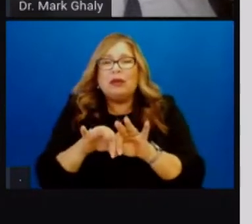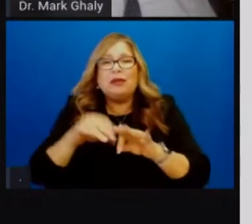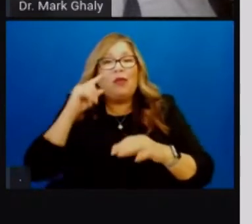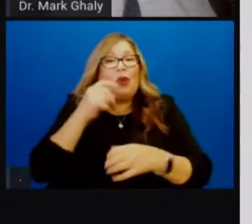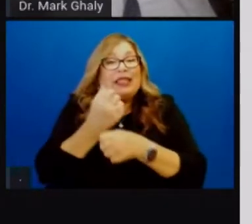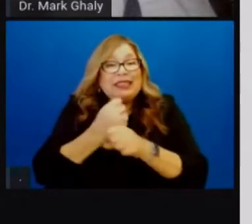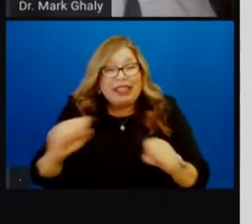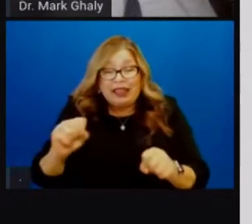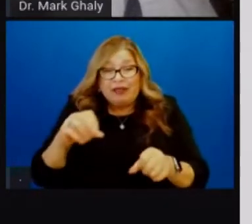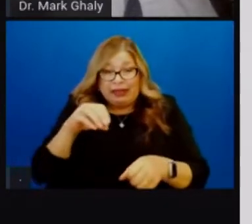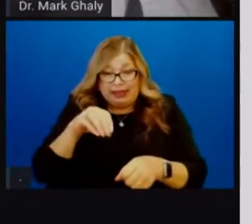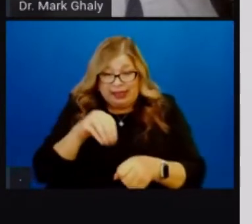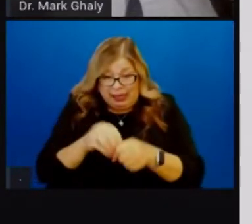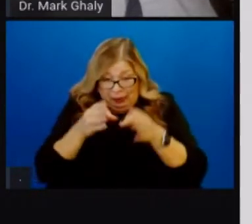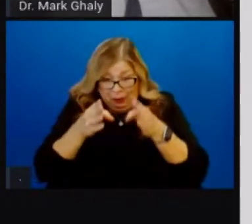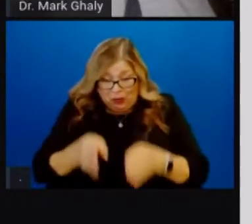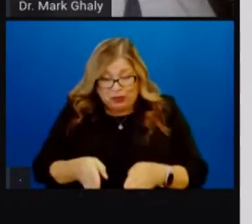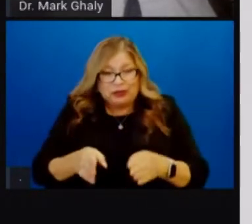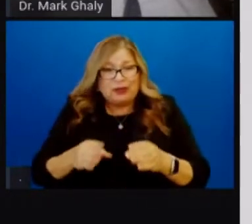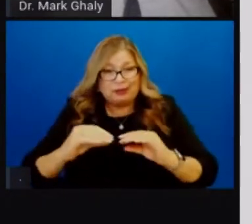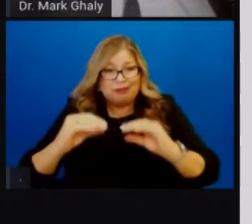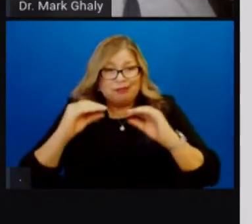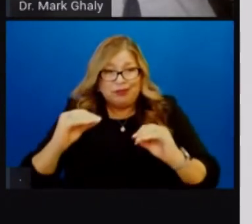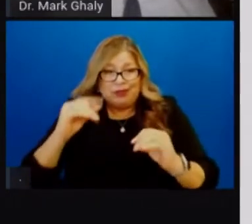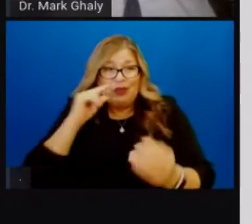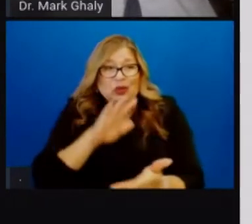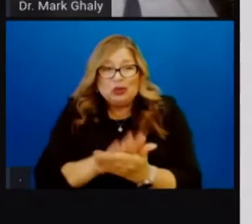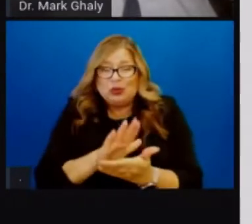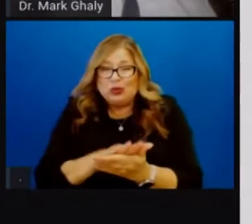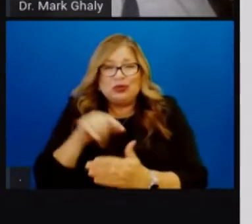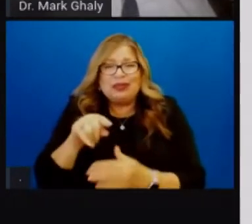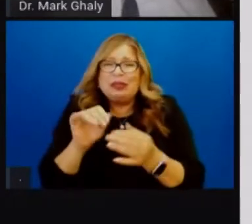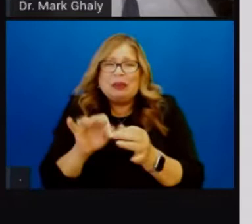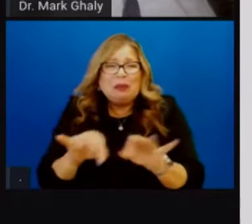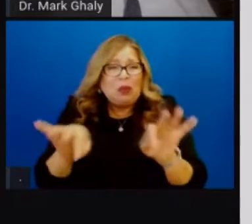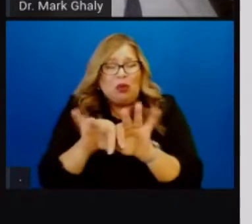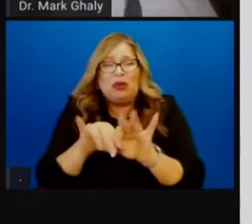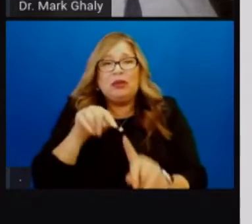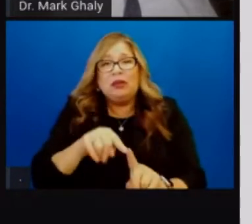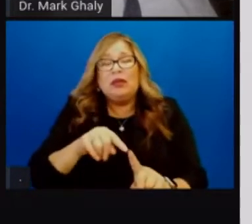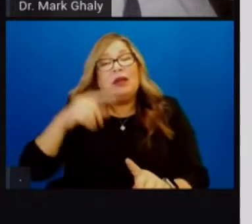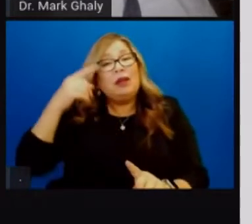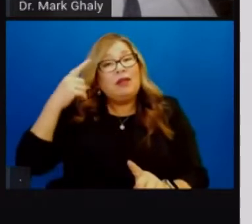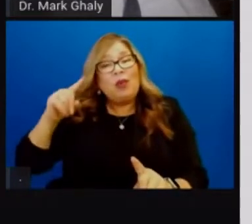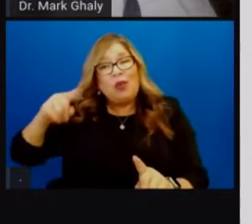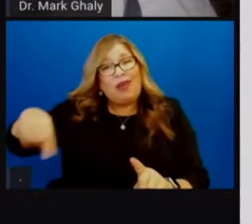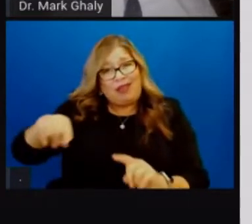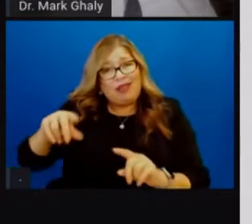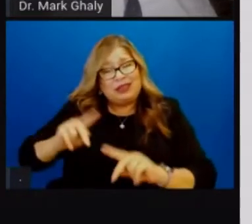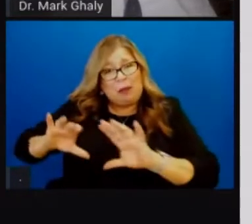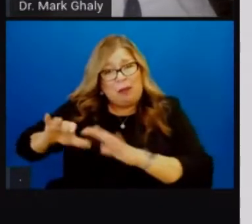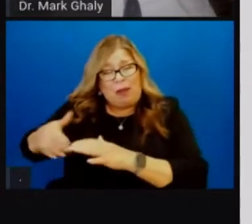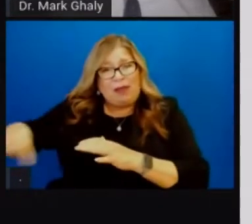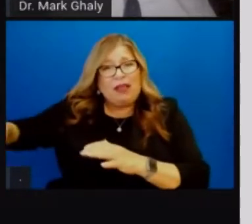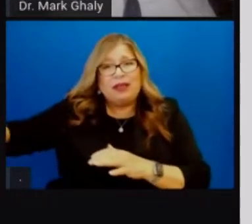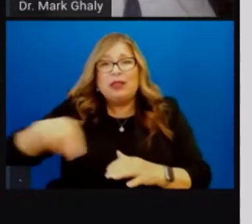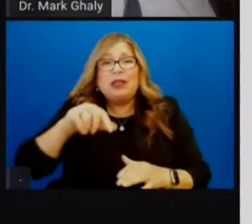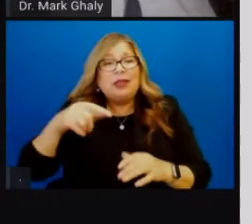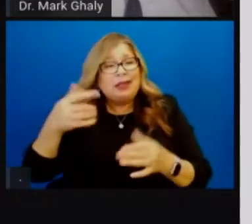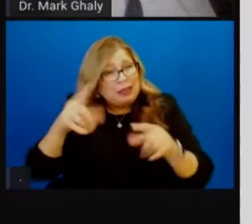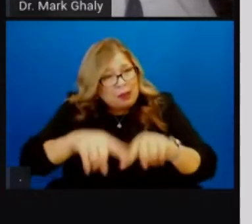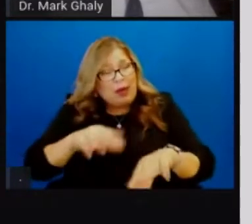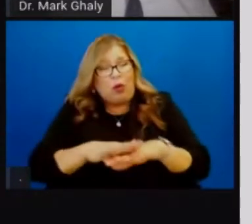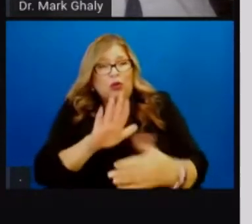particularly for vulnerable populations who depend on schools, not just for school instruction, but for